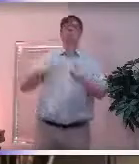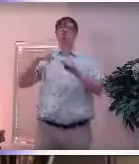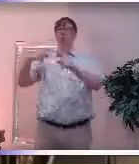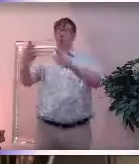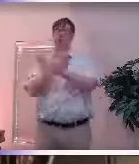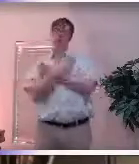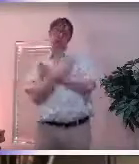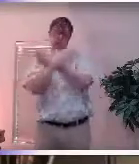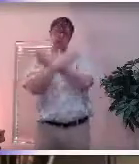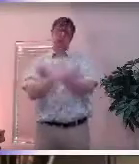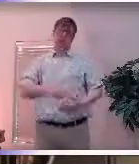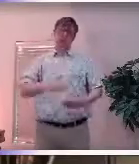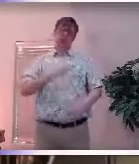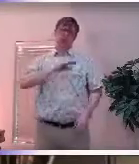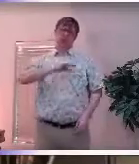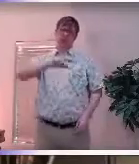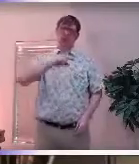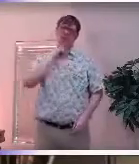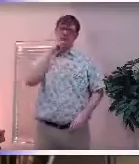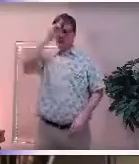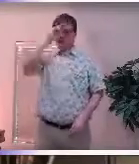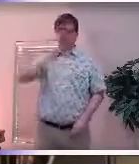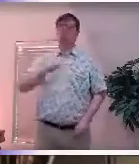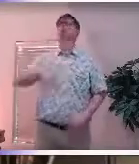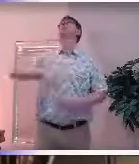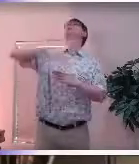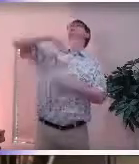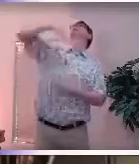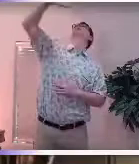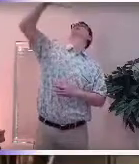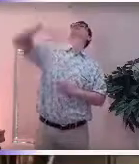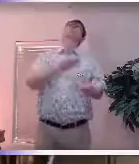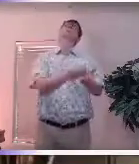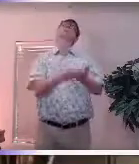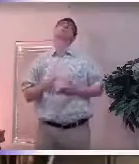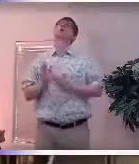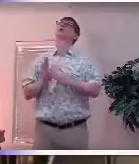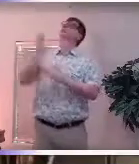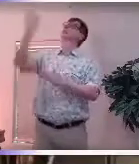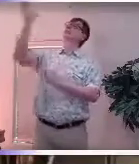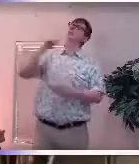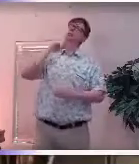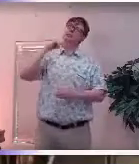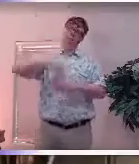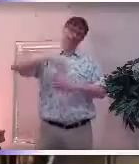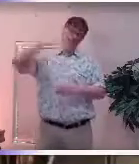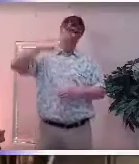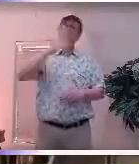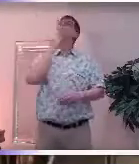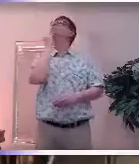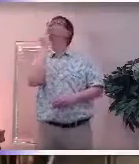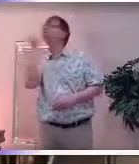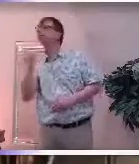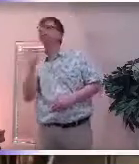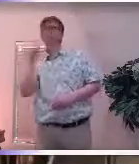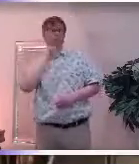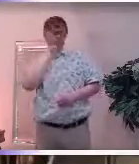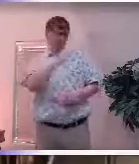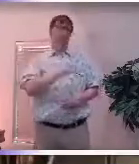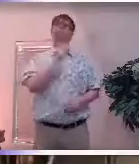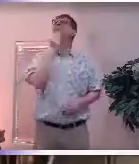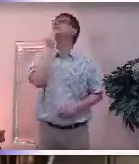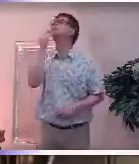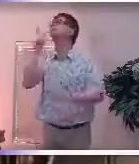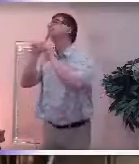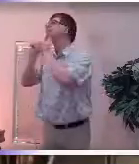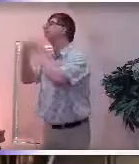and honor and respect them more and to give up some of our old attitudes or the old way that we maybe talk